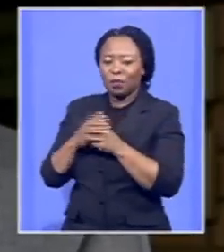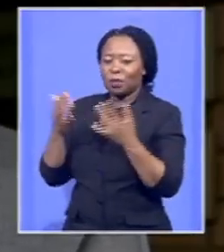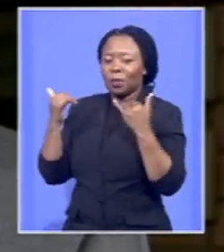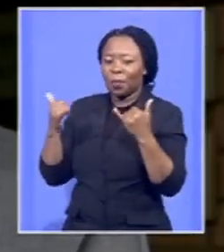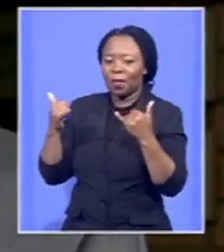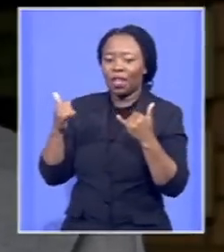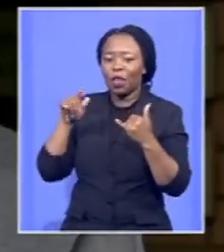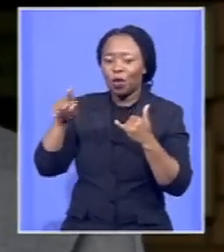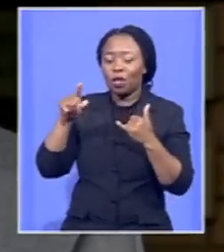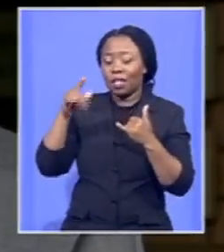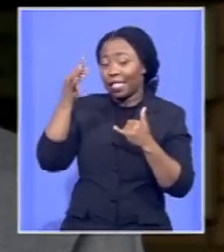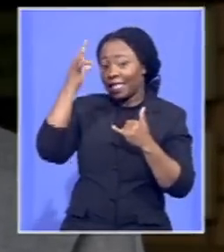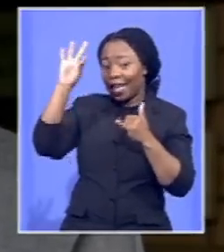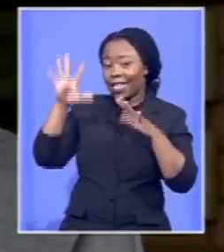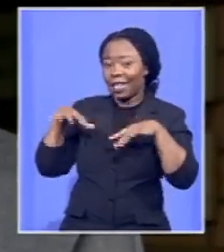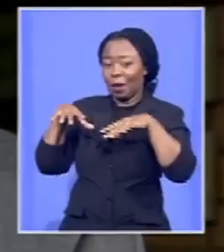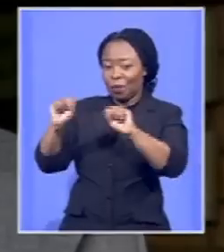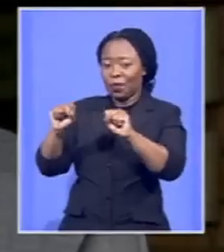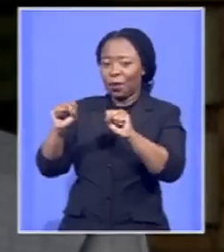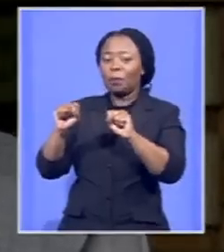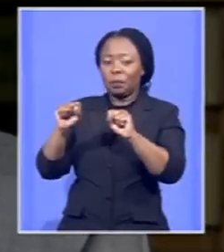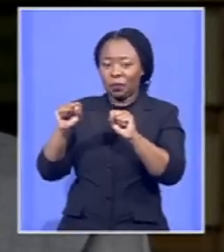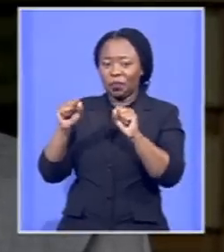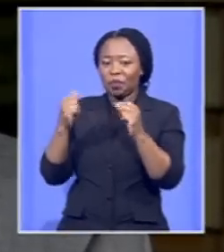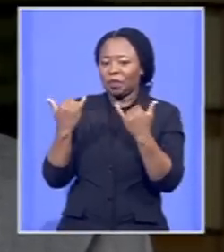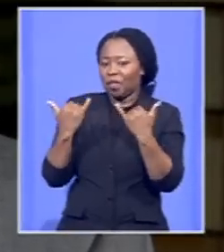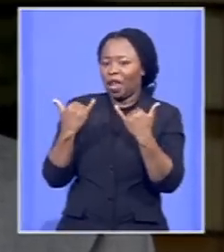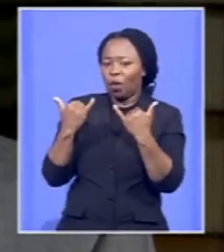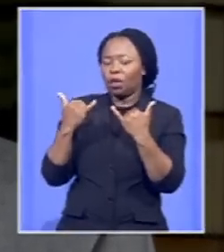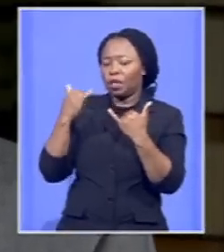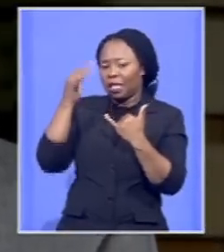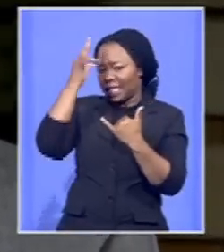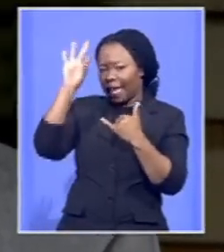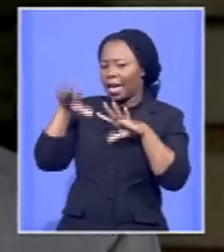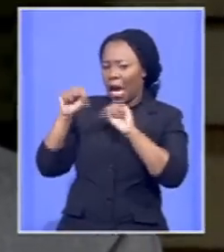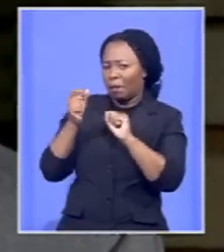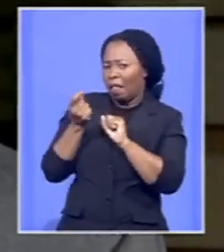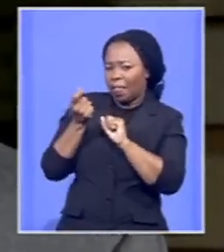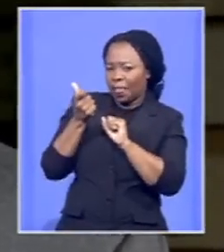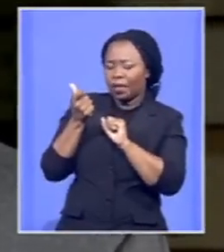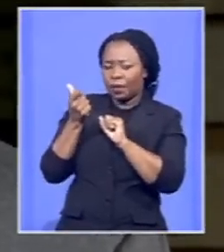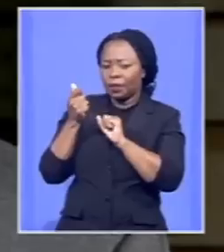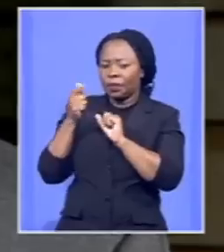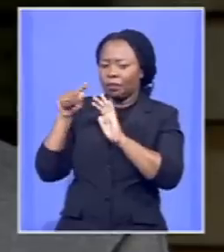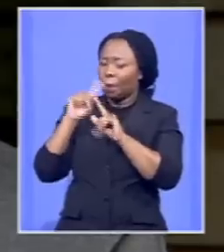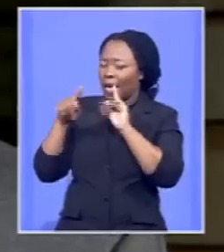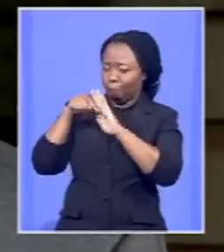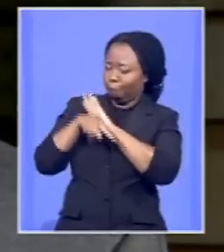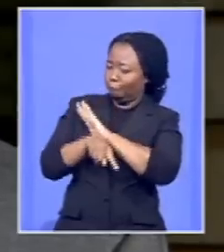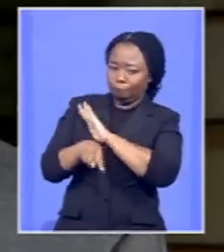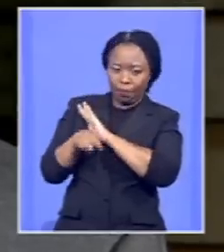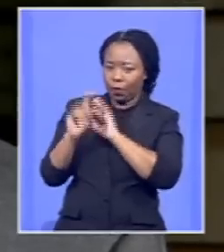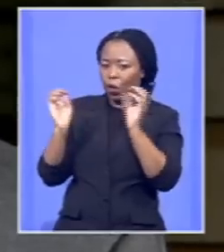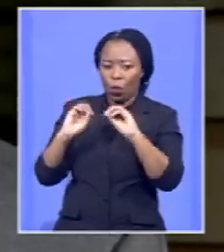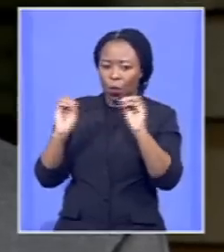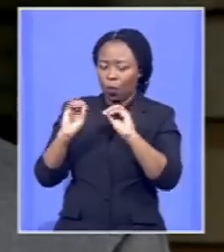to the state capture. You touched a bit of state capture, even though you didn't delve much into